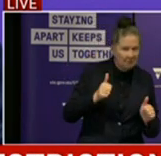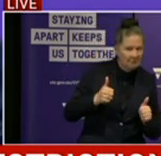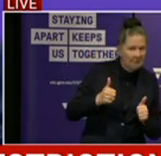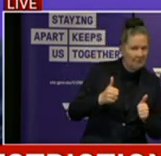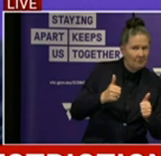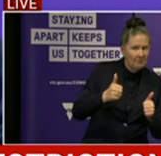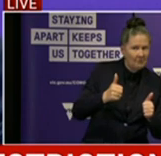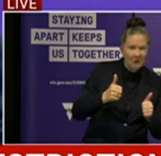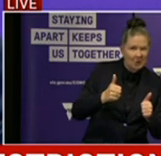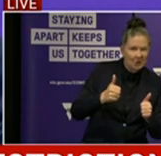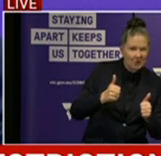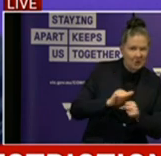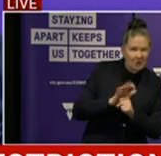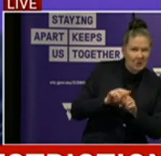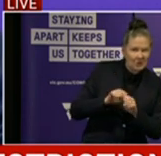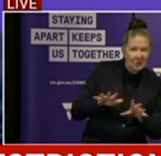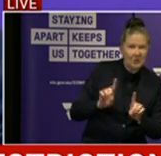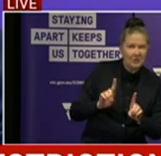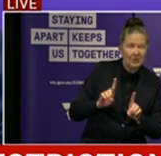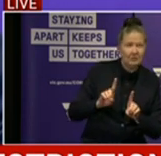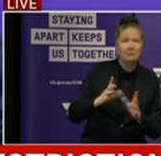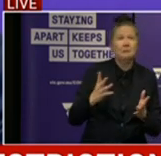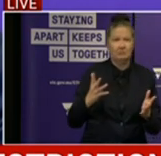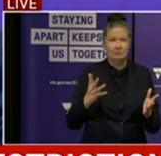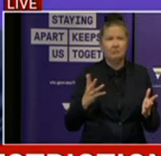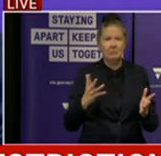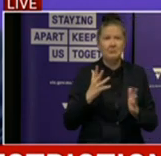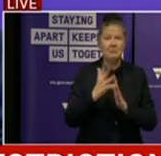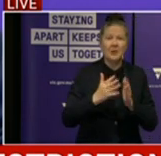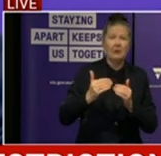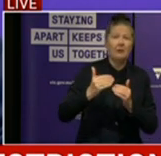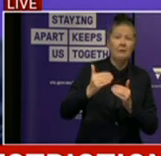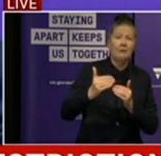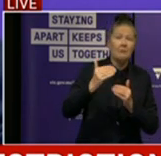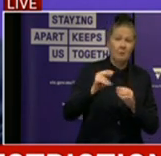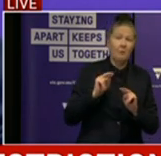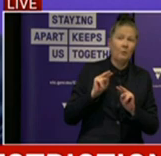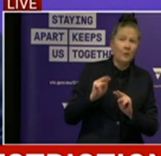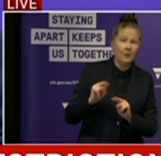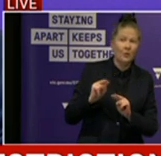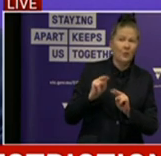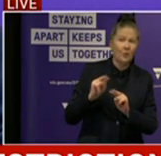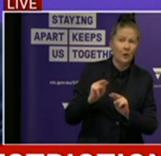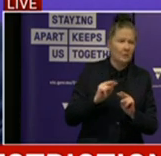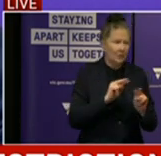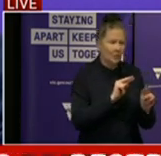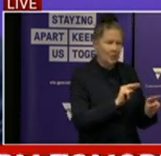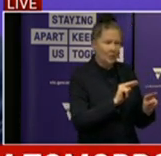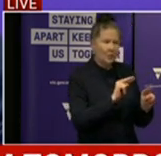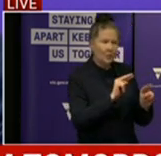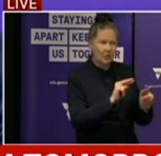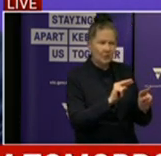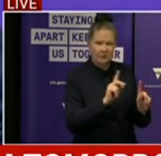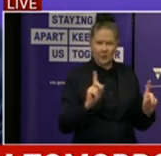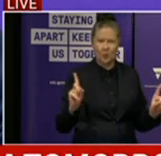virus in regional Victoria, then of course we don't rule out monitoring that and being informed by that, not just for the